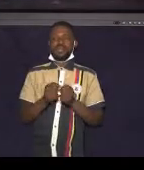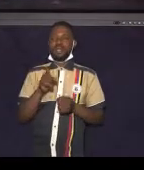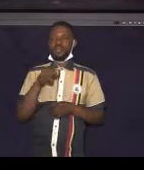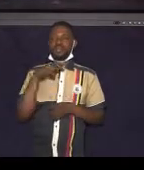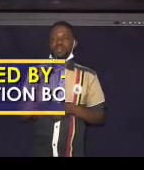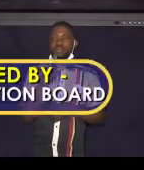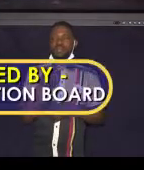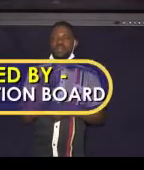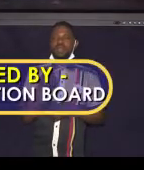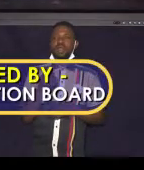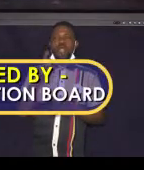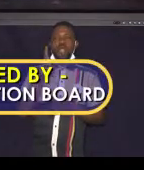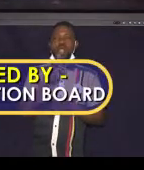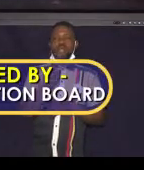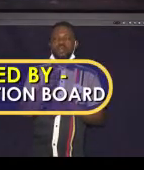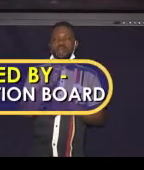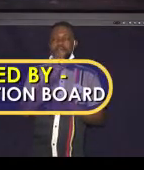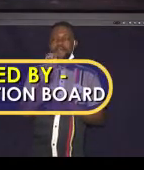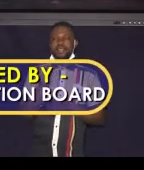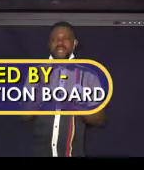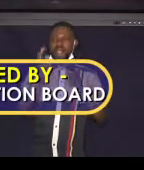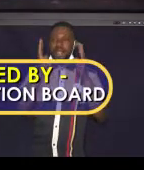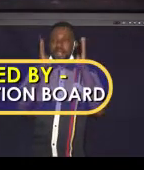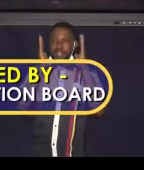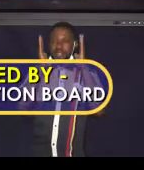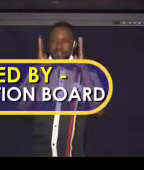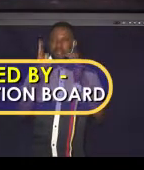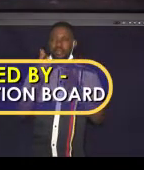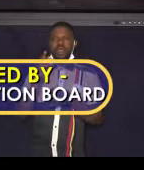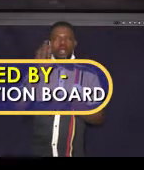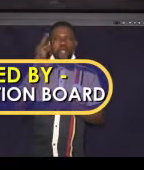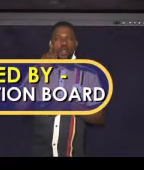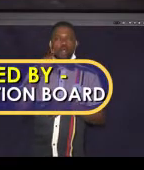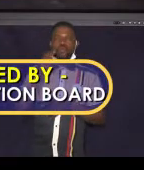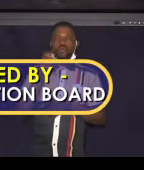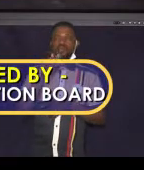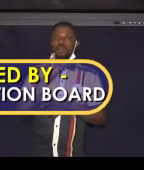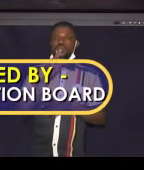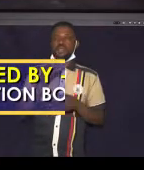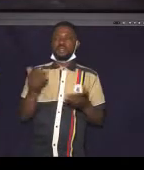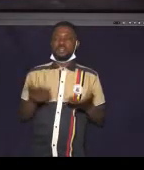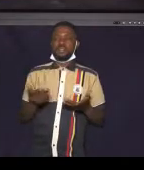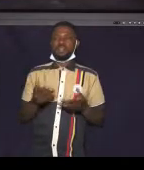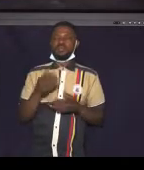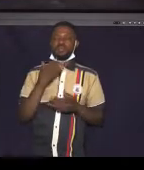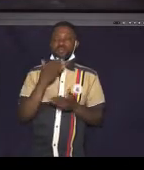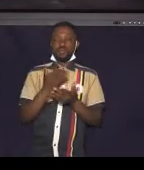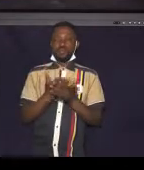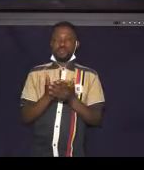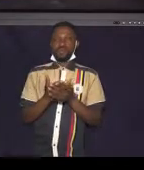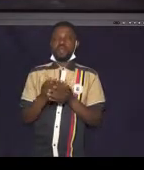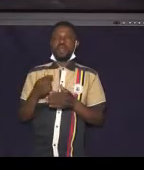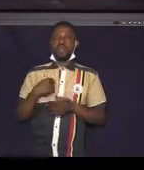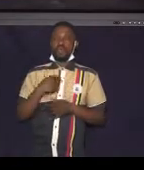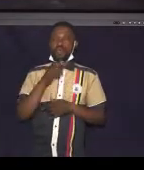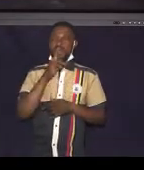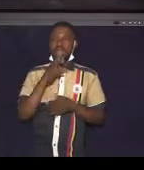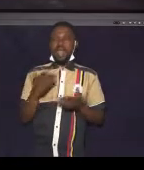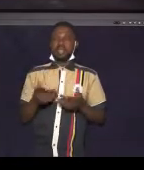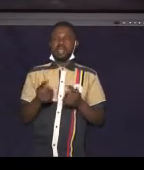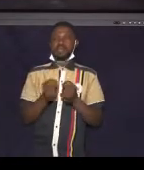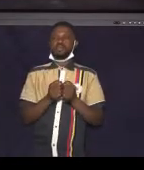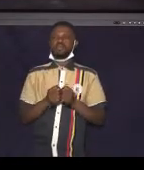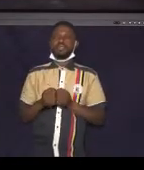you say 100% attention. Uncle Popo is here. Good. We are